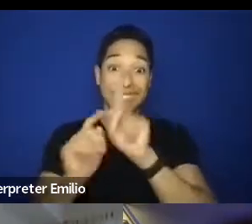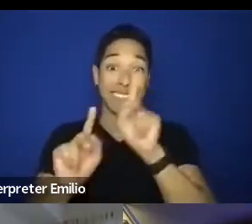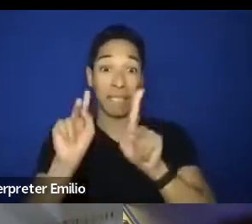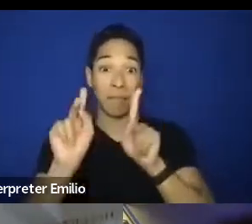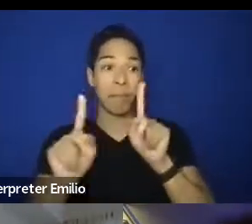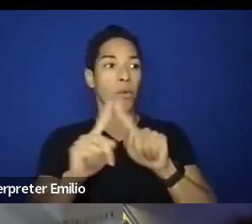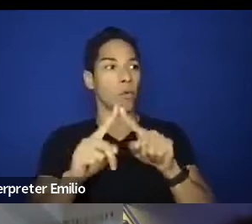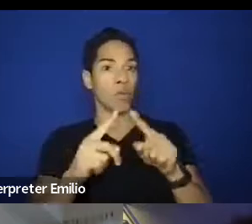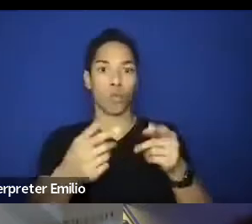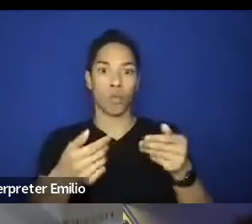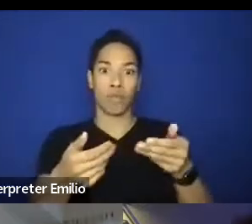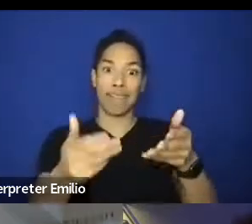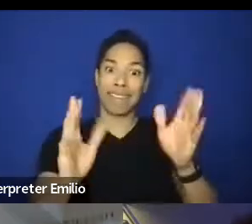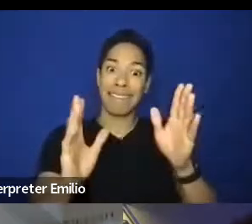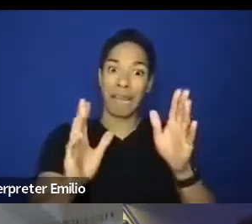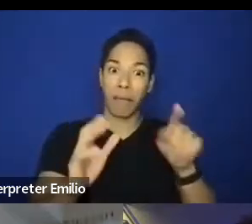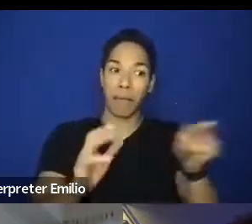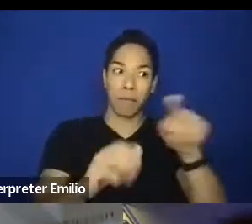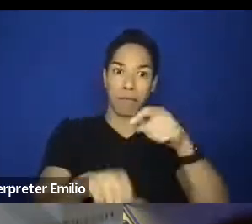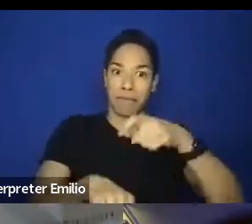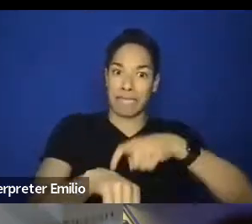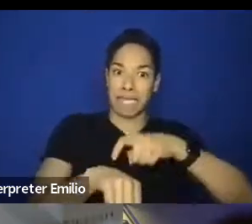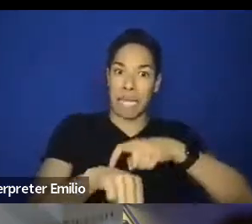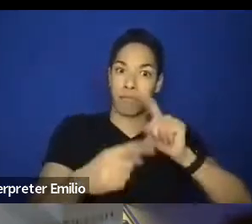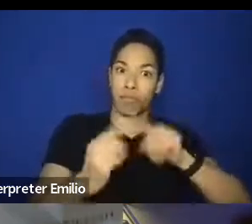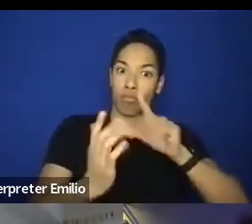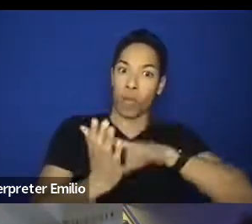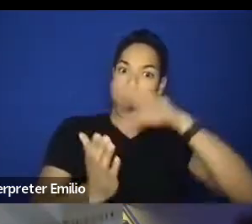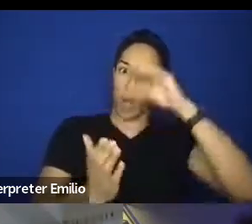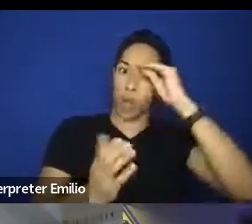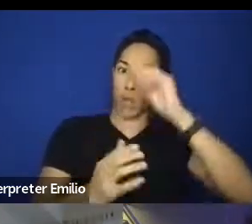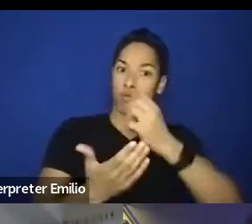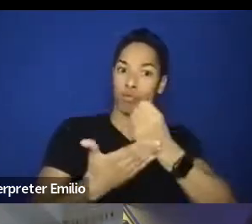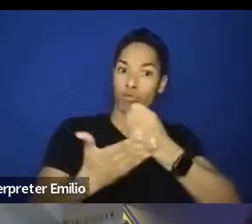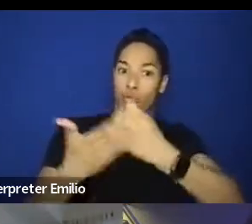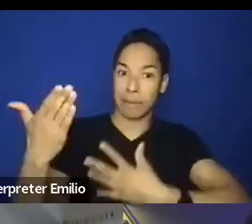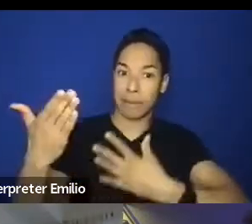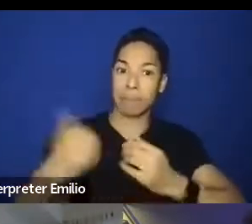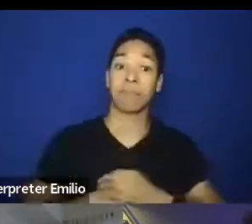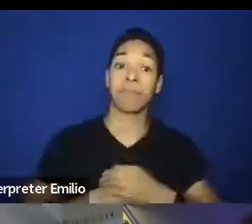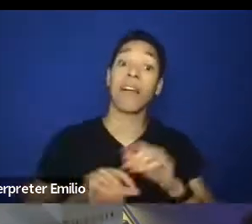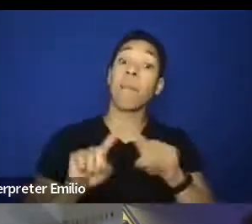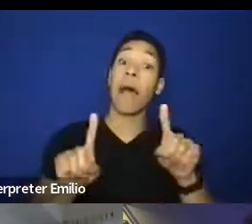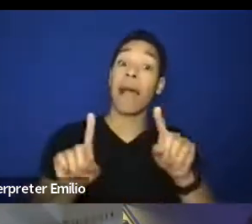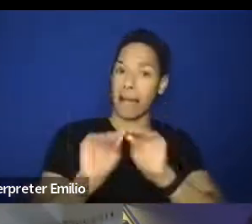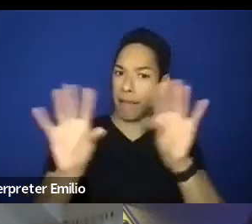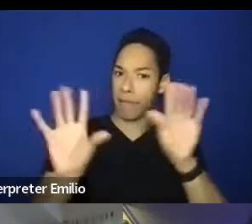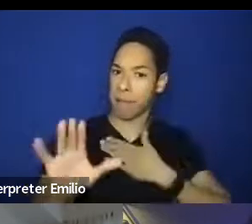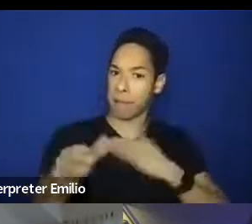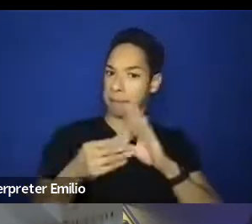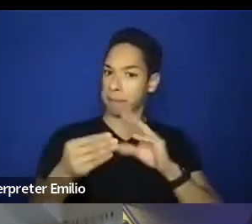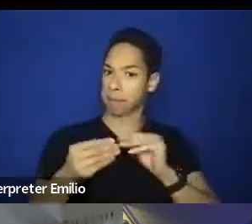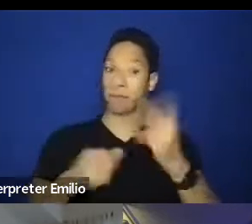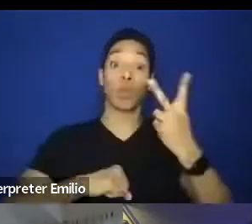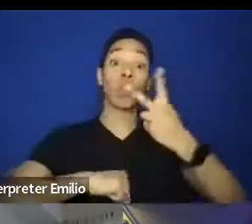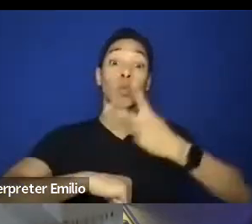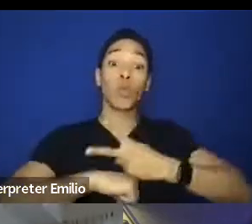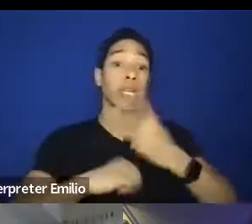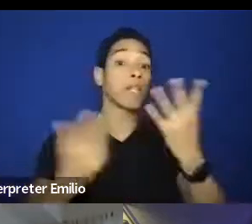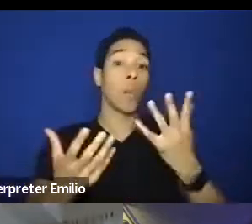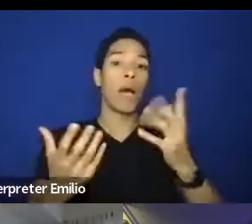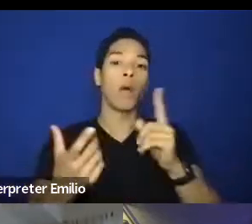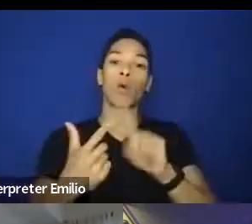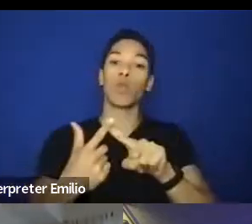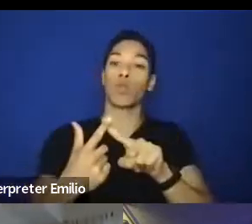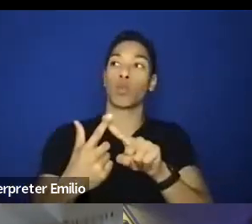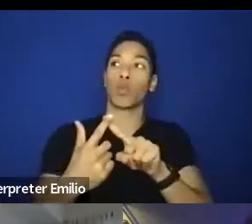learn. But I also want to clarify that when I said about the 2 days, it's like they give us 2 days to see people.